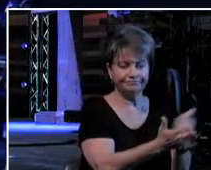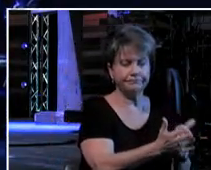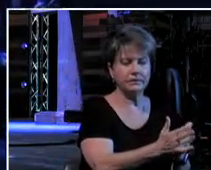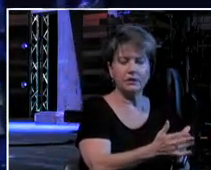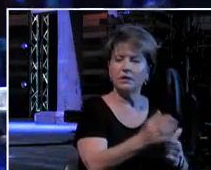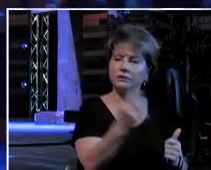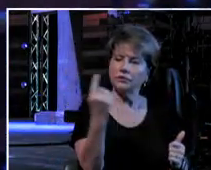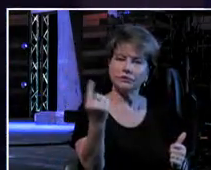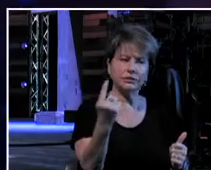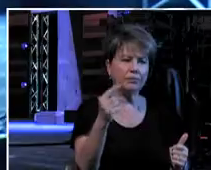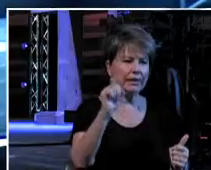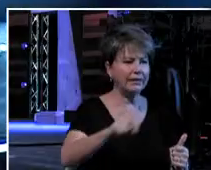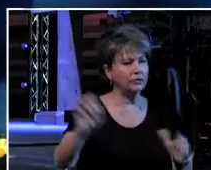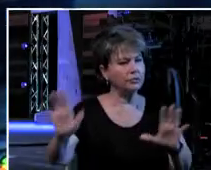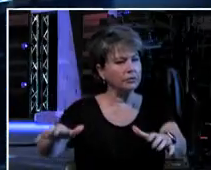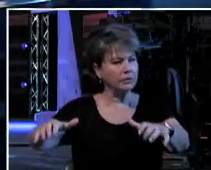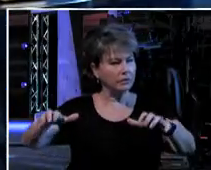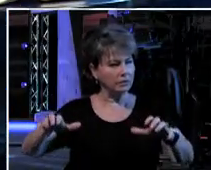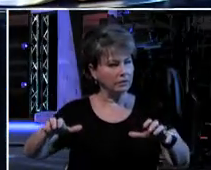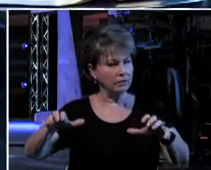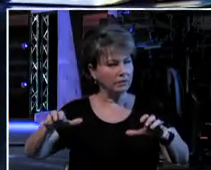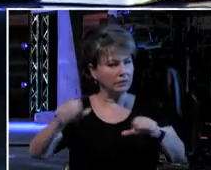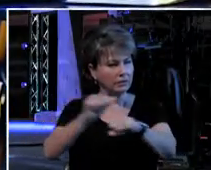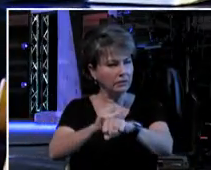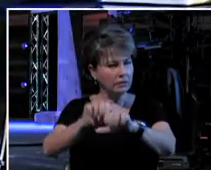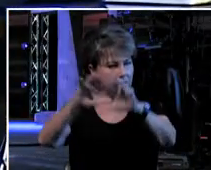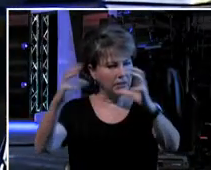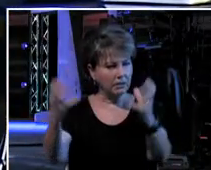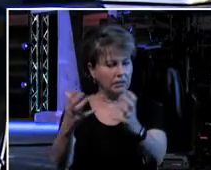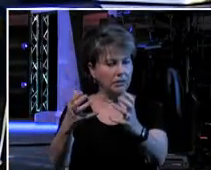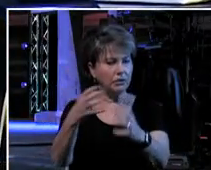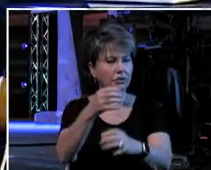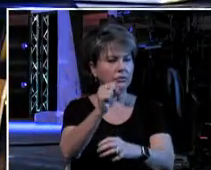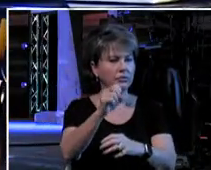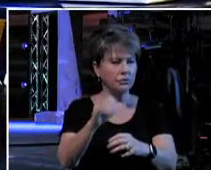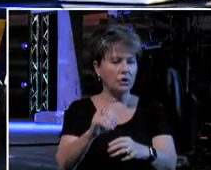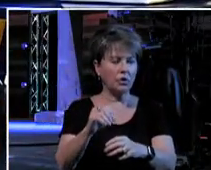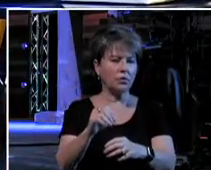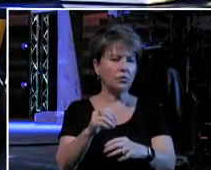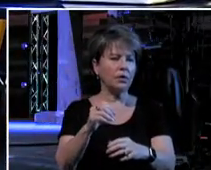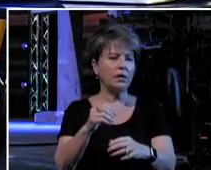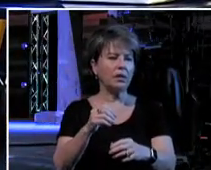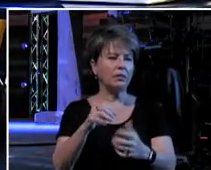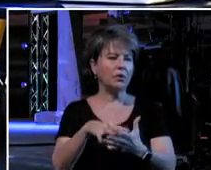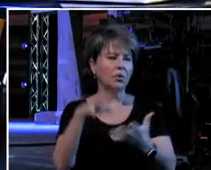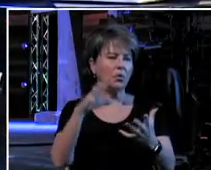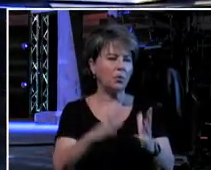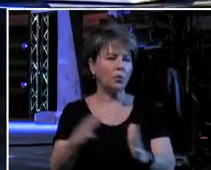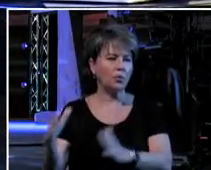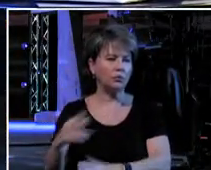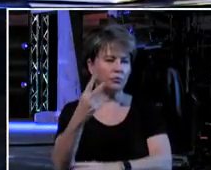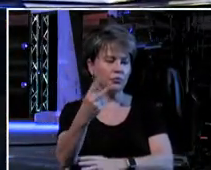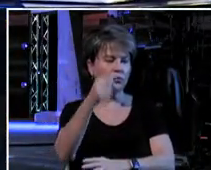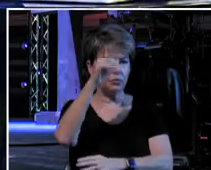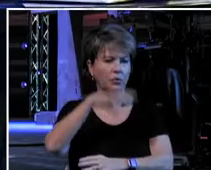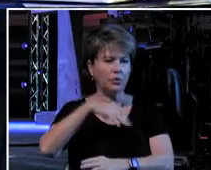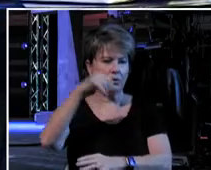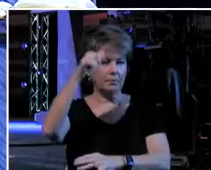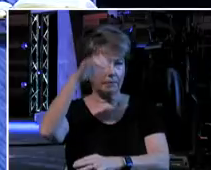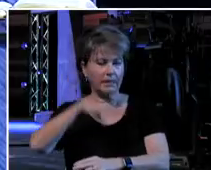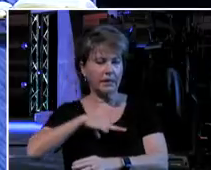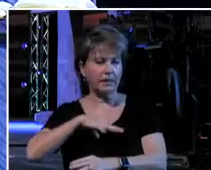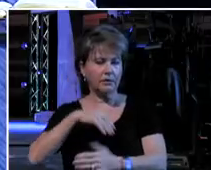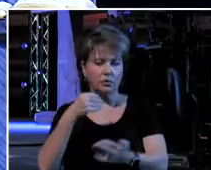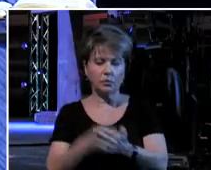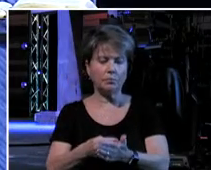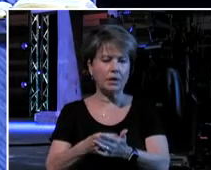that's where we get in John chapter 19, Nicodemus and Joseph of Arimathea, a wealthy Jewish man, bought a